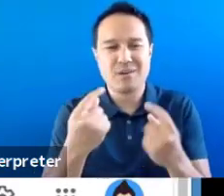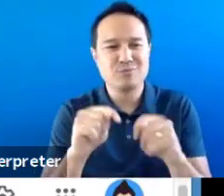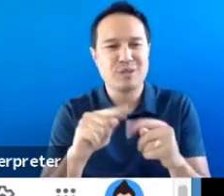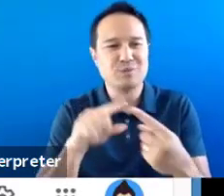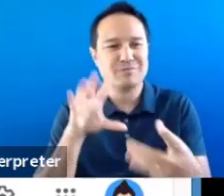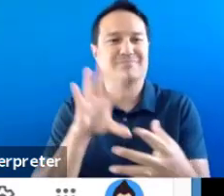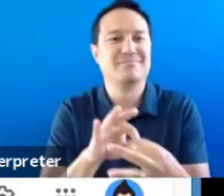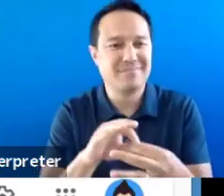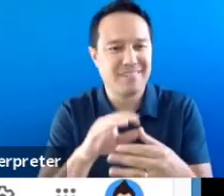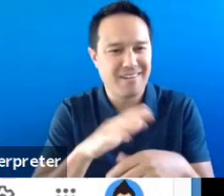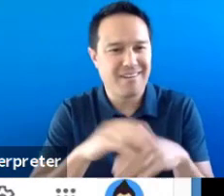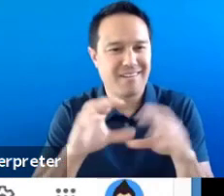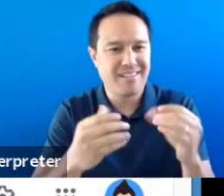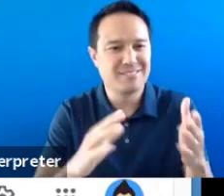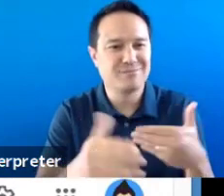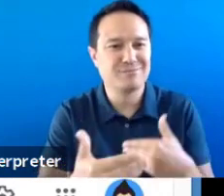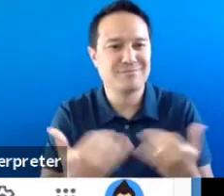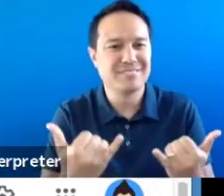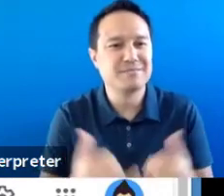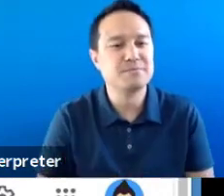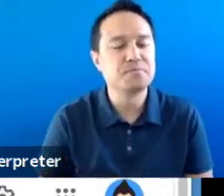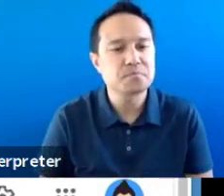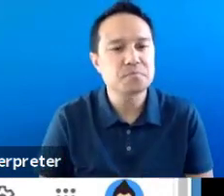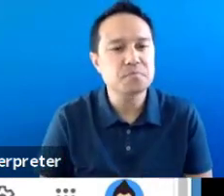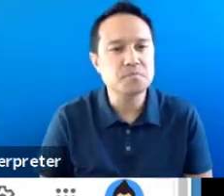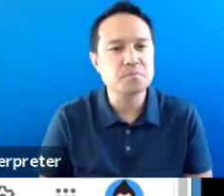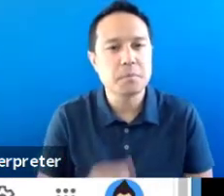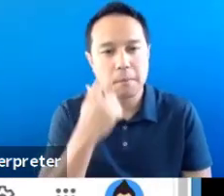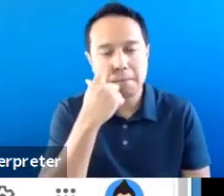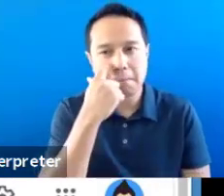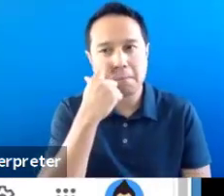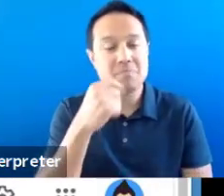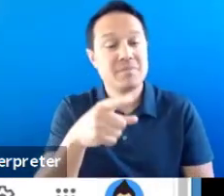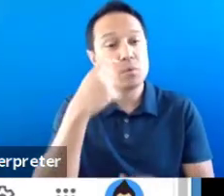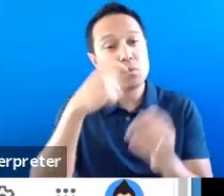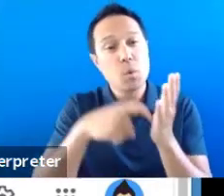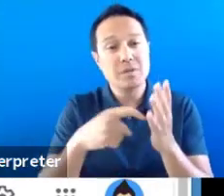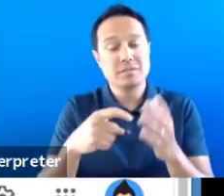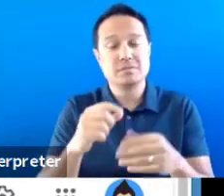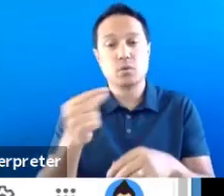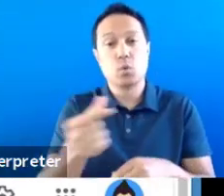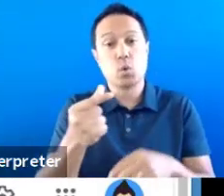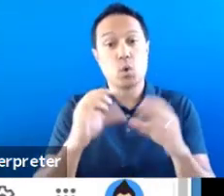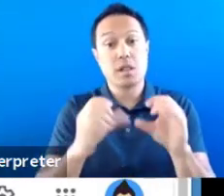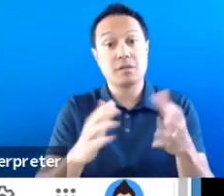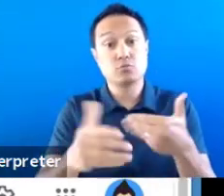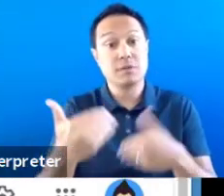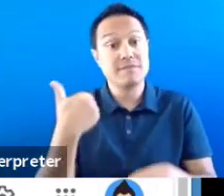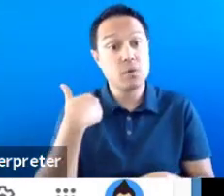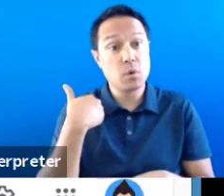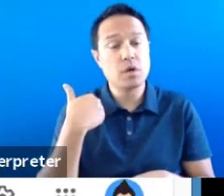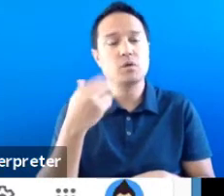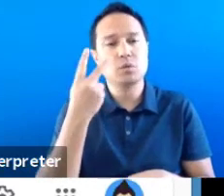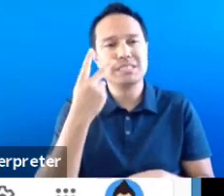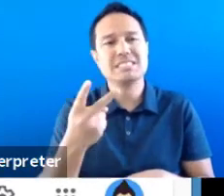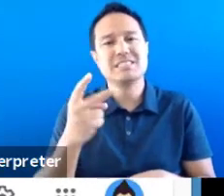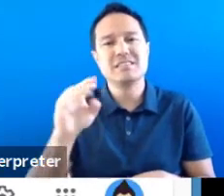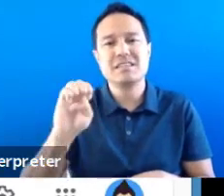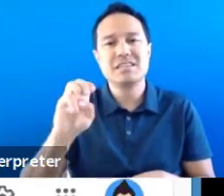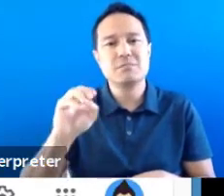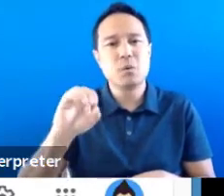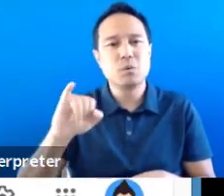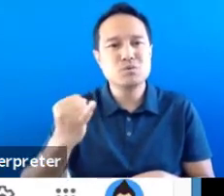Classrooms. So if you'll notice that if you've used Google Classroom before, you'll notice that I've got these emojis in here, and I've got